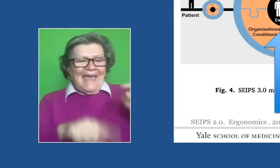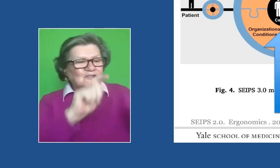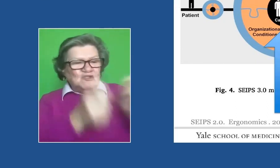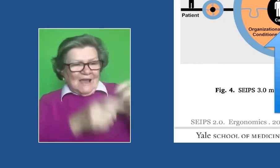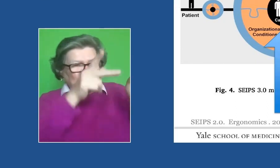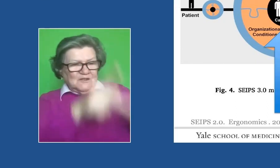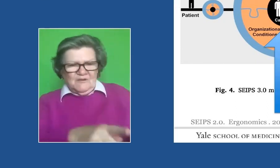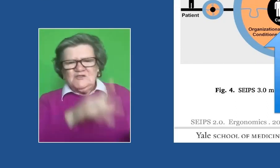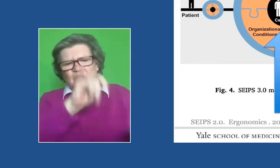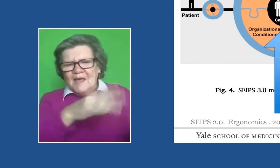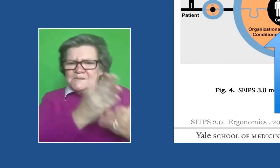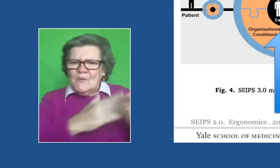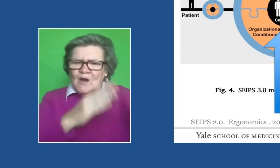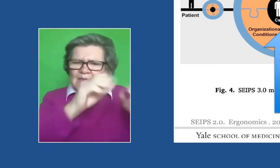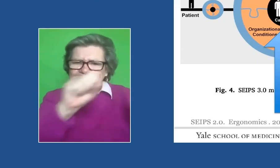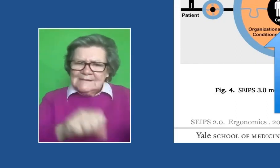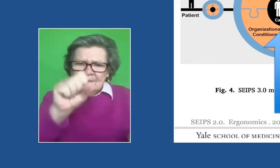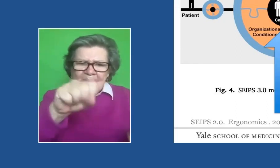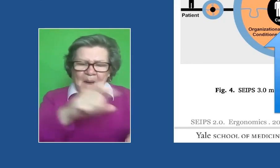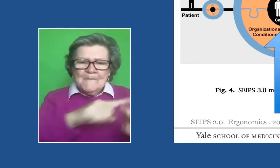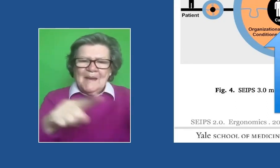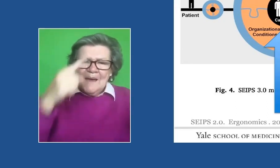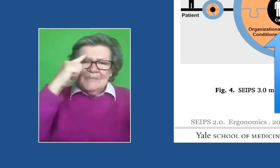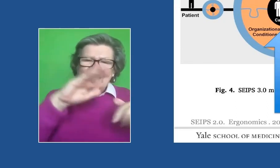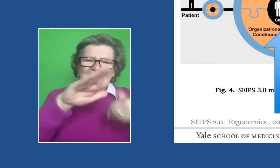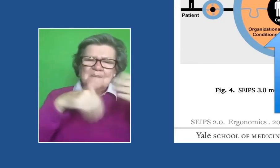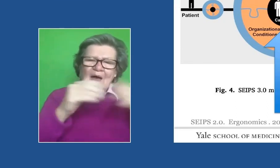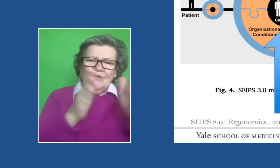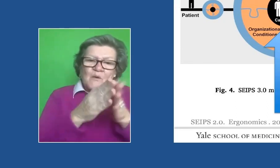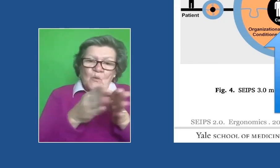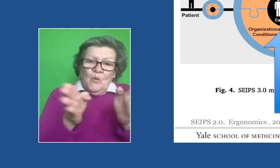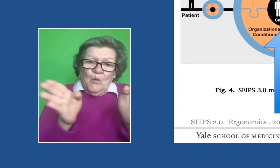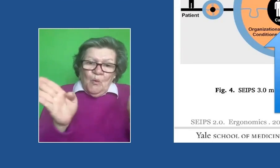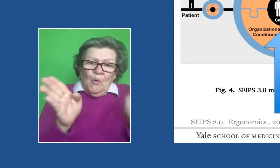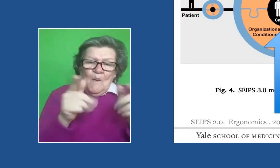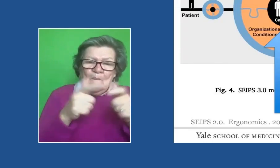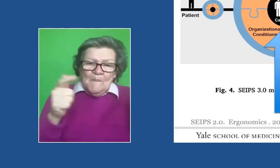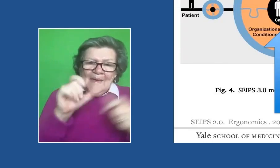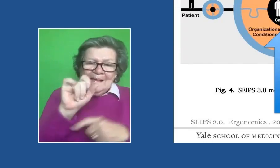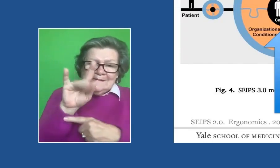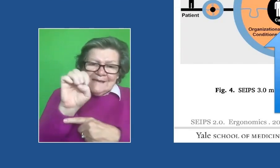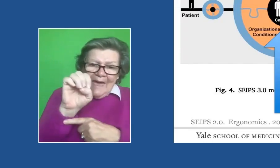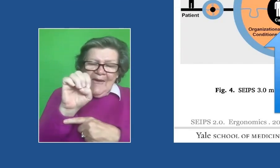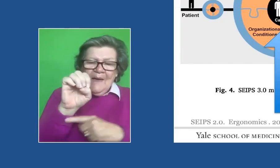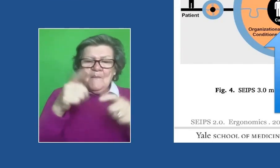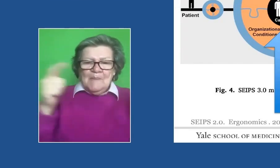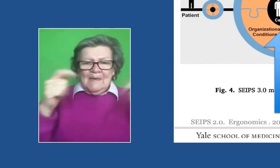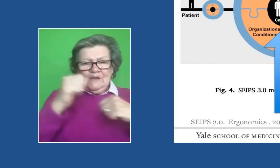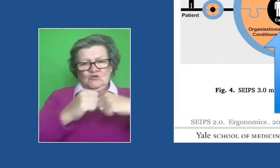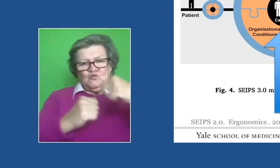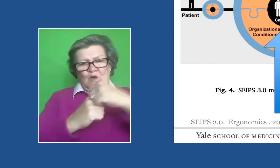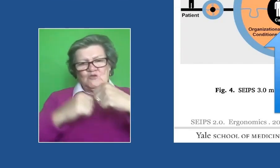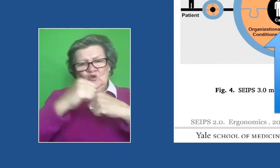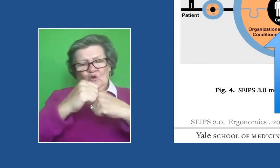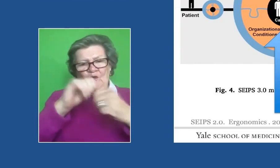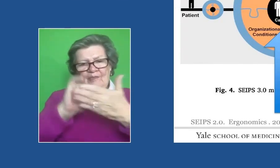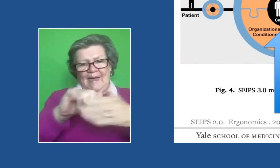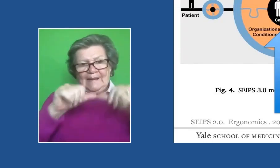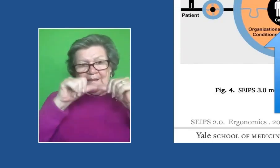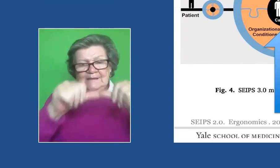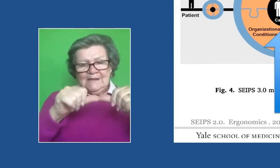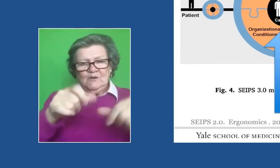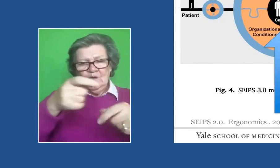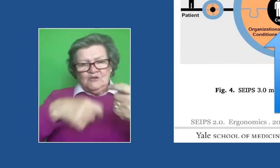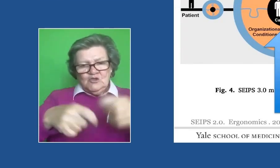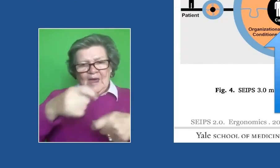that's part of the system, but I'm thinking about the larger scale of creating a big structure that continually changes